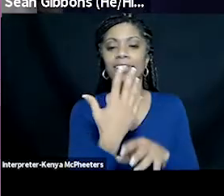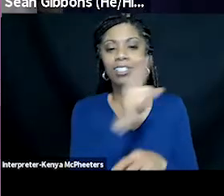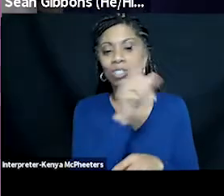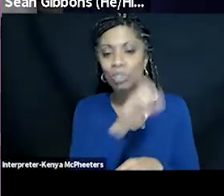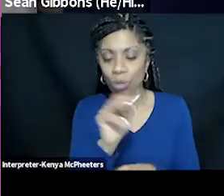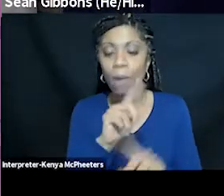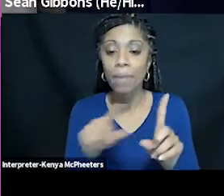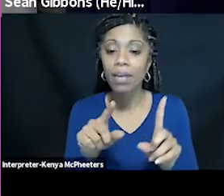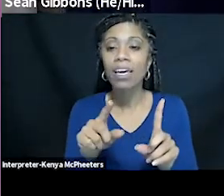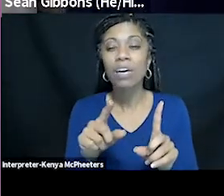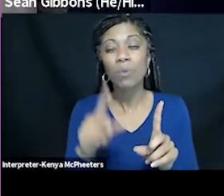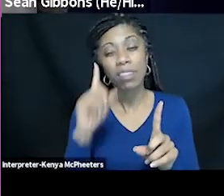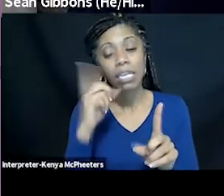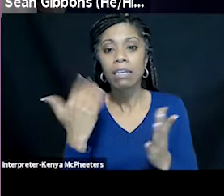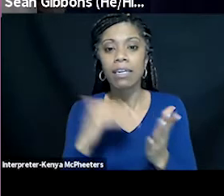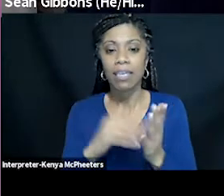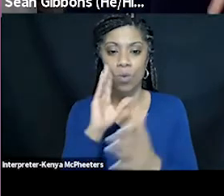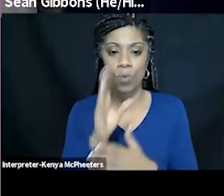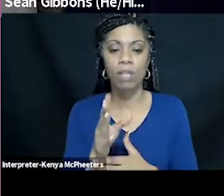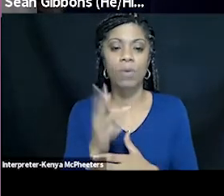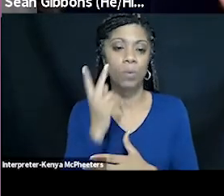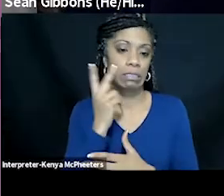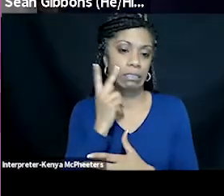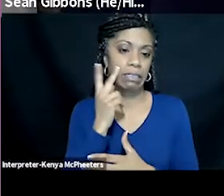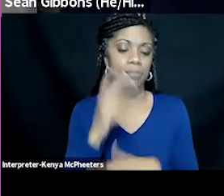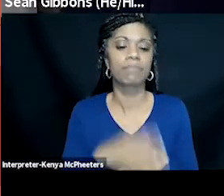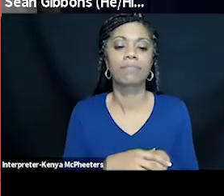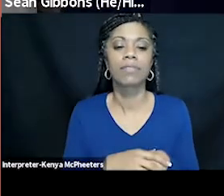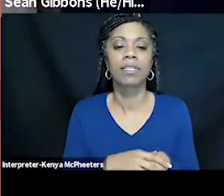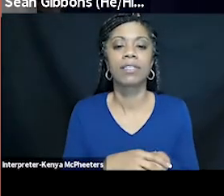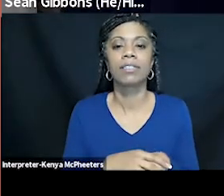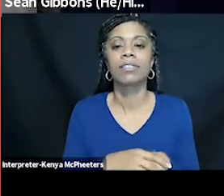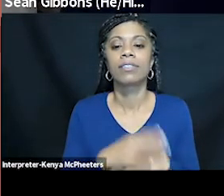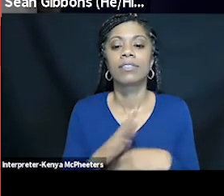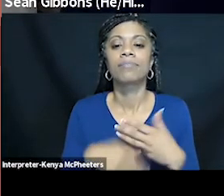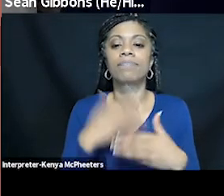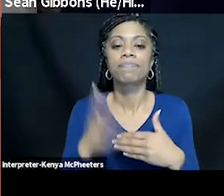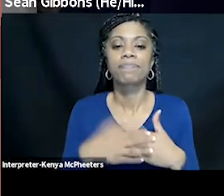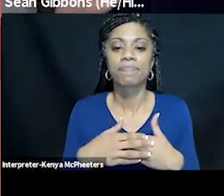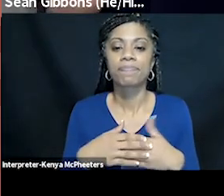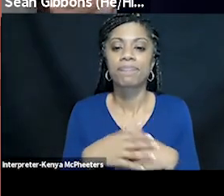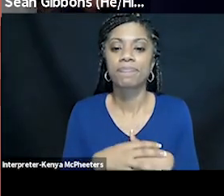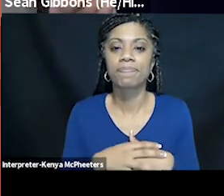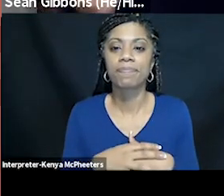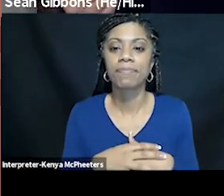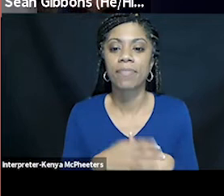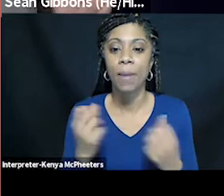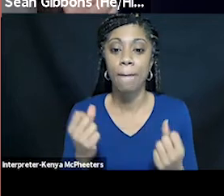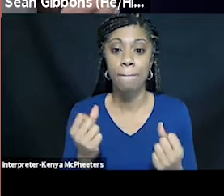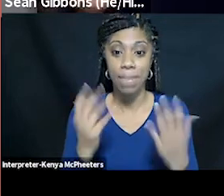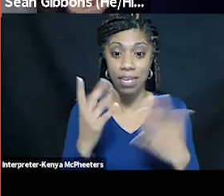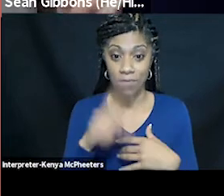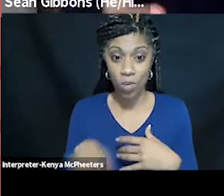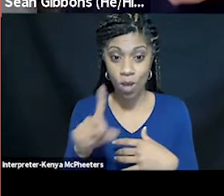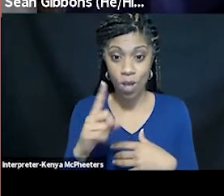coming up October 6th through 8th. Mr. T, if you would, take us forward. The other thing I want to flag for you, many of you know this